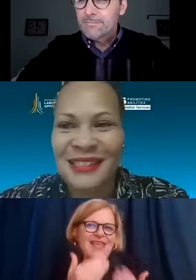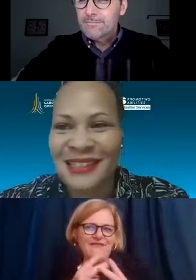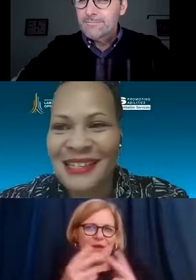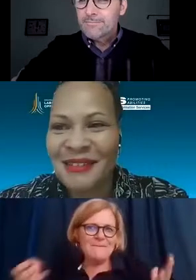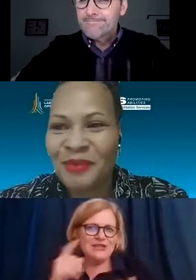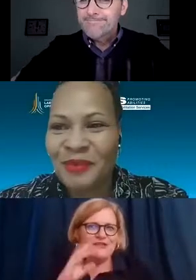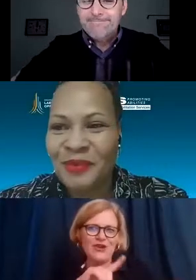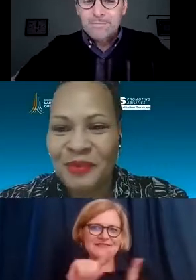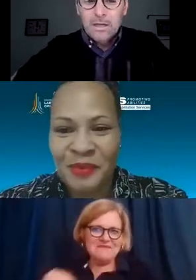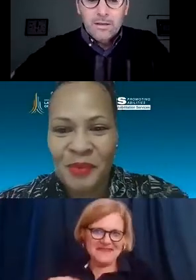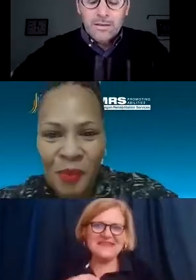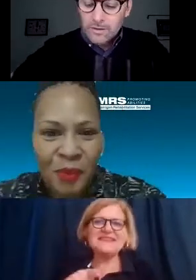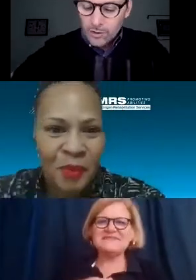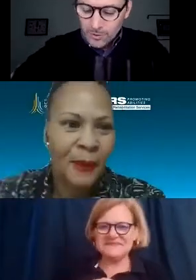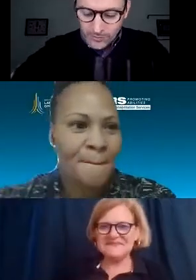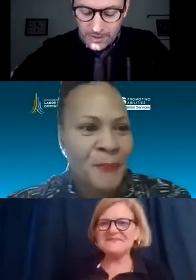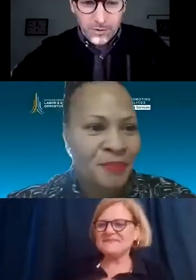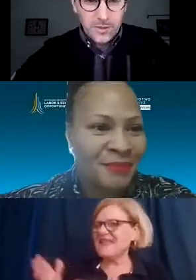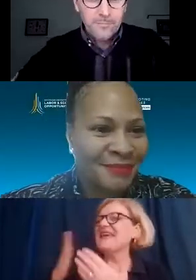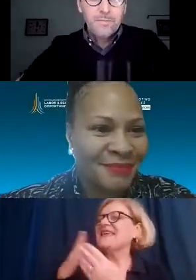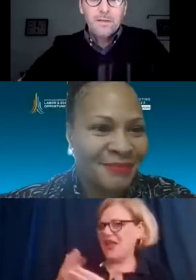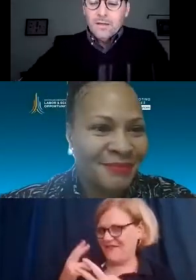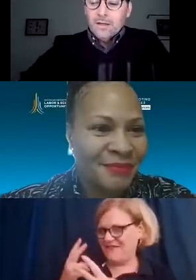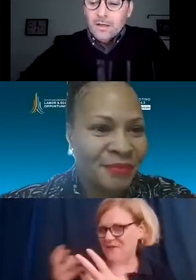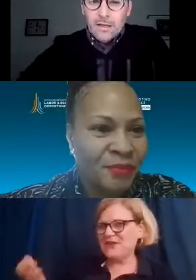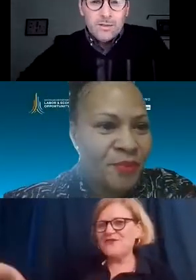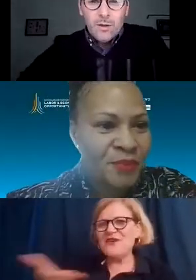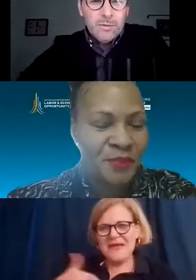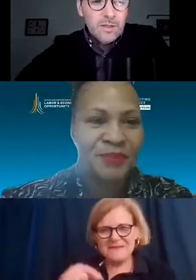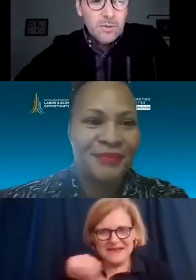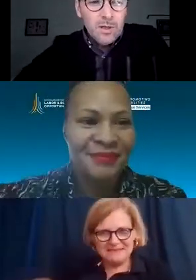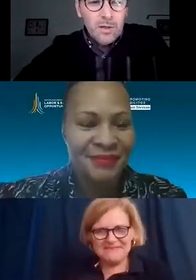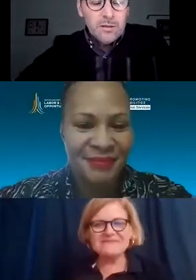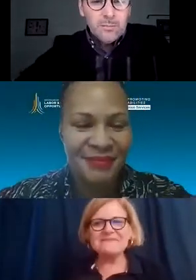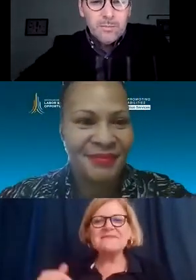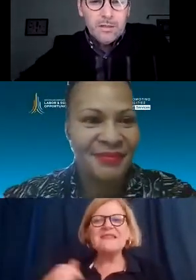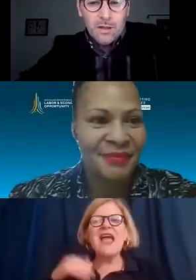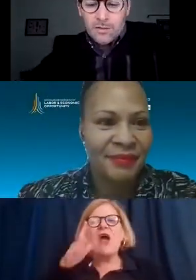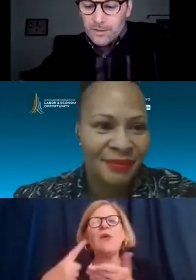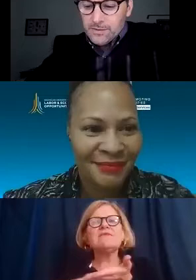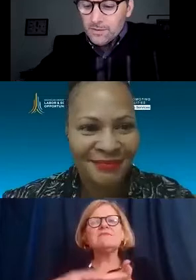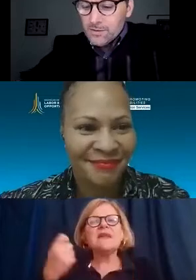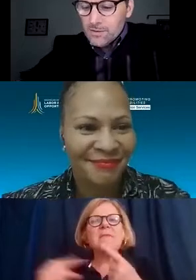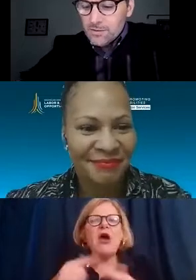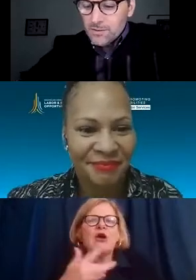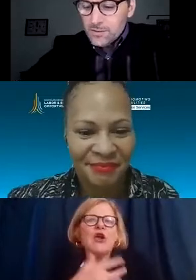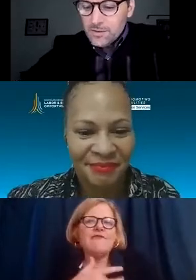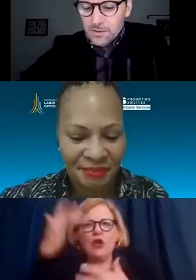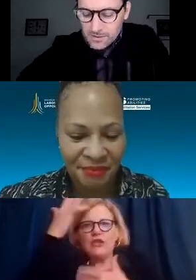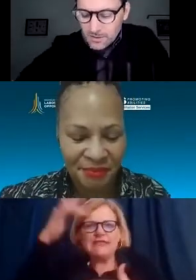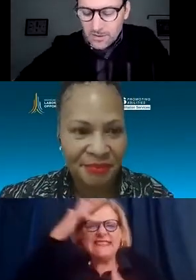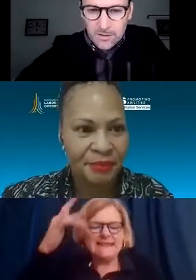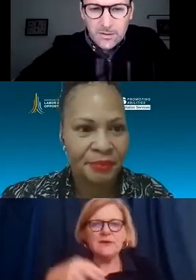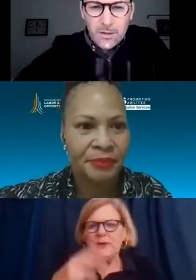his attendance. Thank you very much for having me. So I'm just going to talk a little bit about cardiovascular disease as we